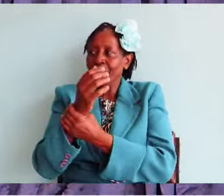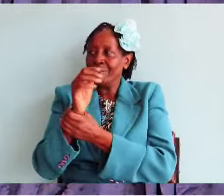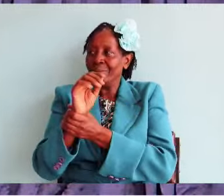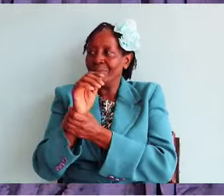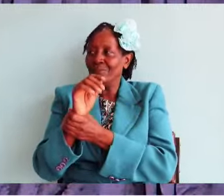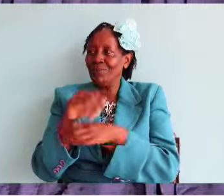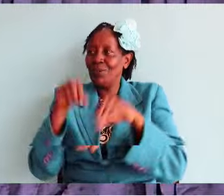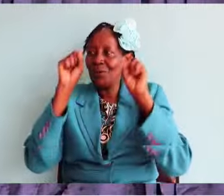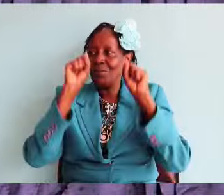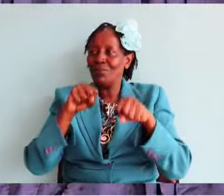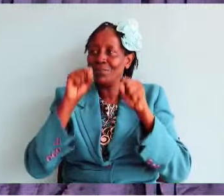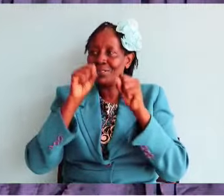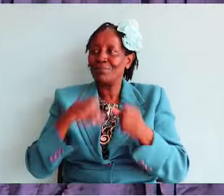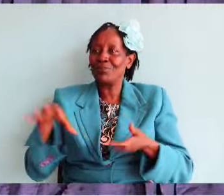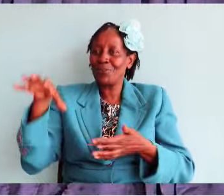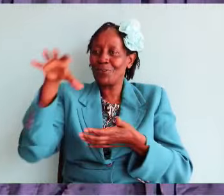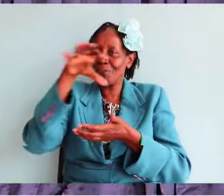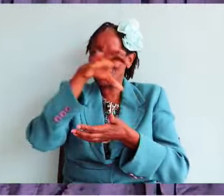bring confusion in the church.